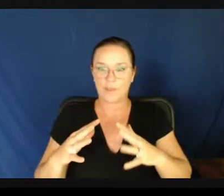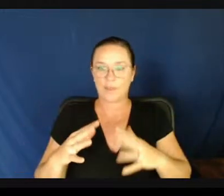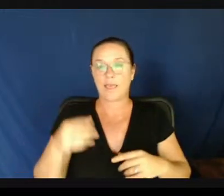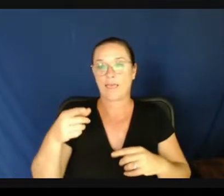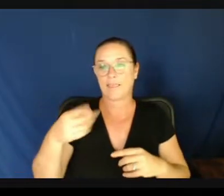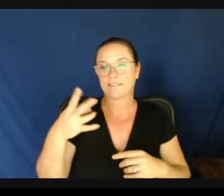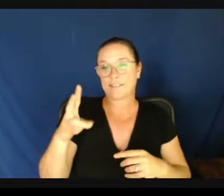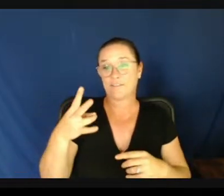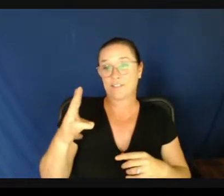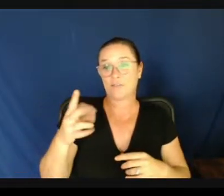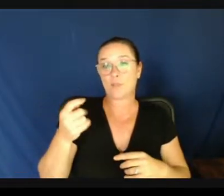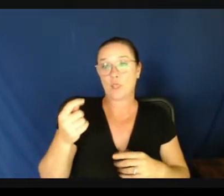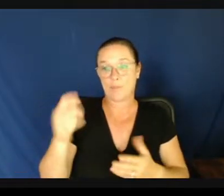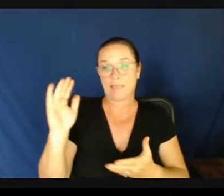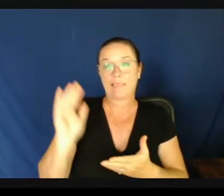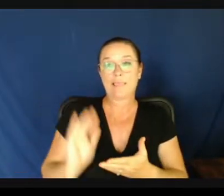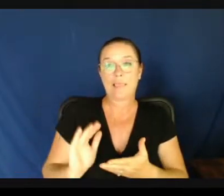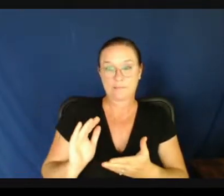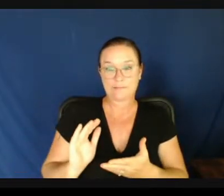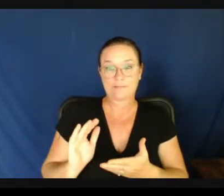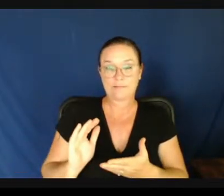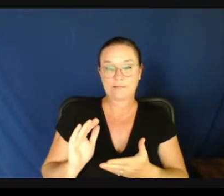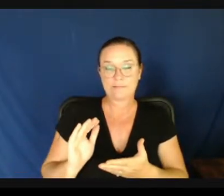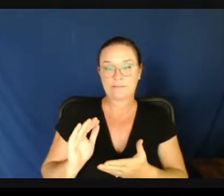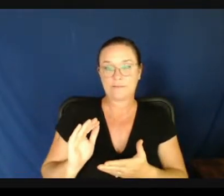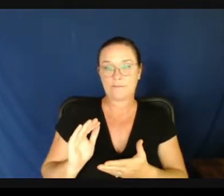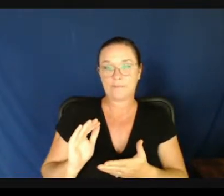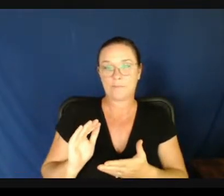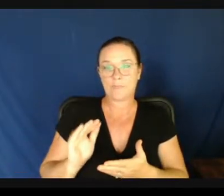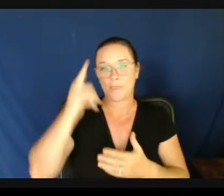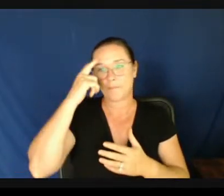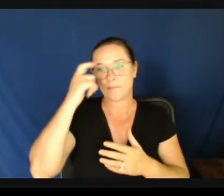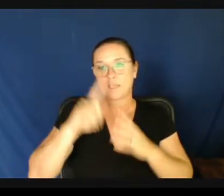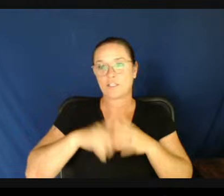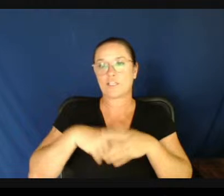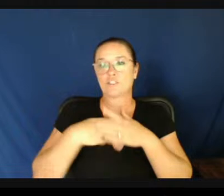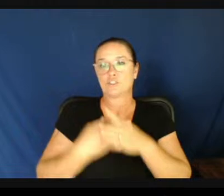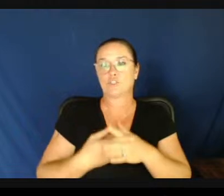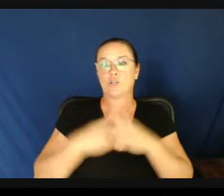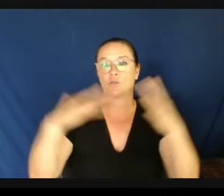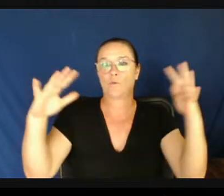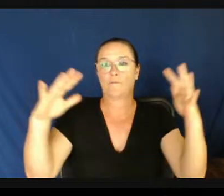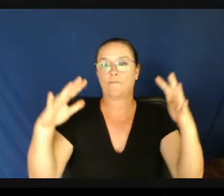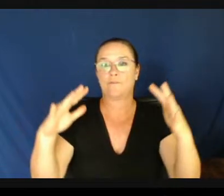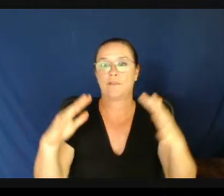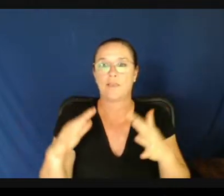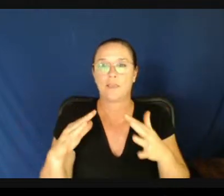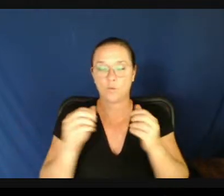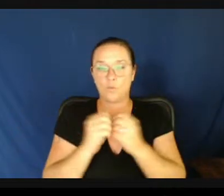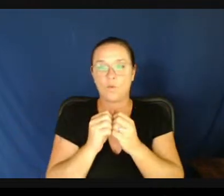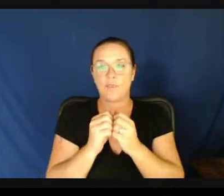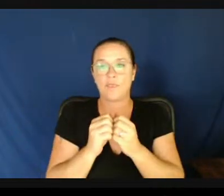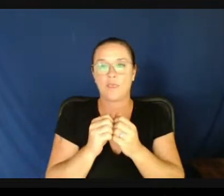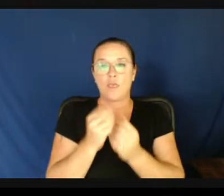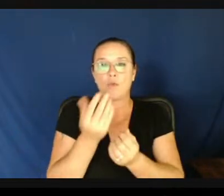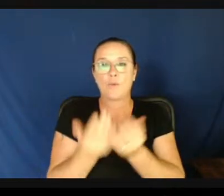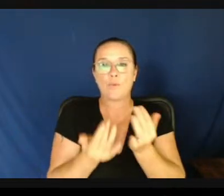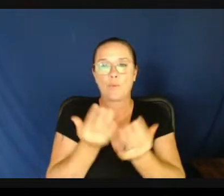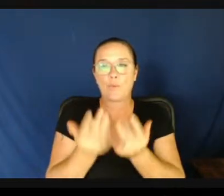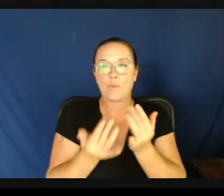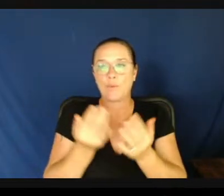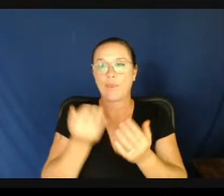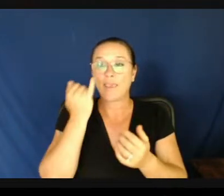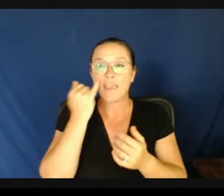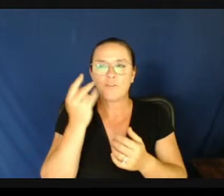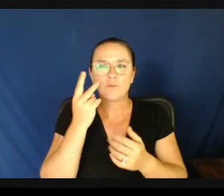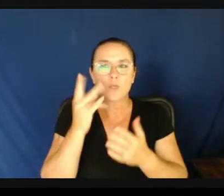was a little bit slightly less steep because it began deflating at the same time as low fountaining. So if we had seen that again, then we